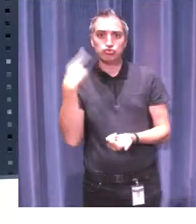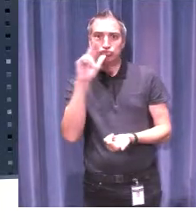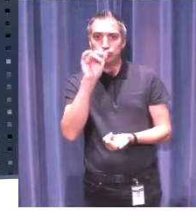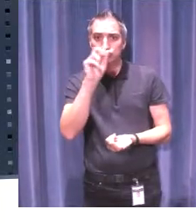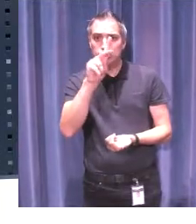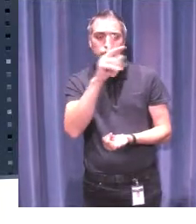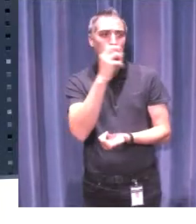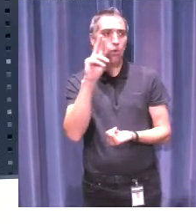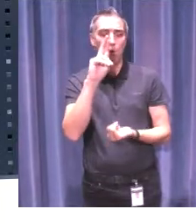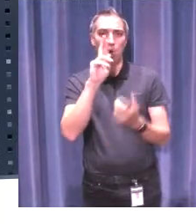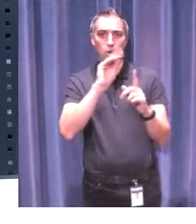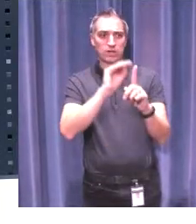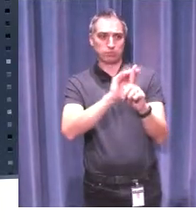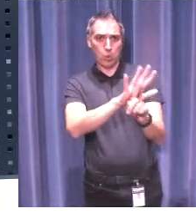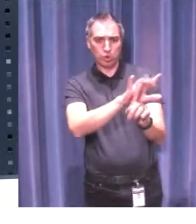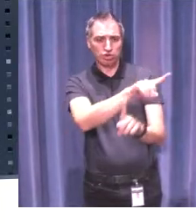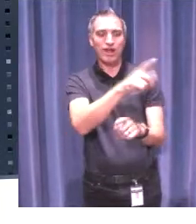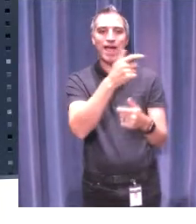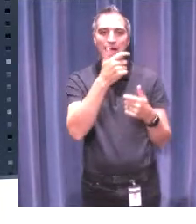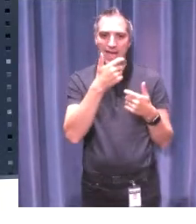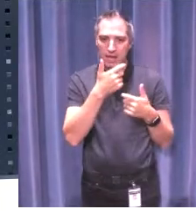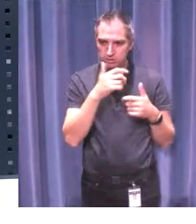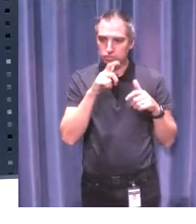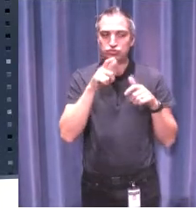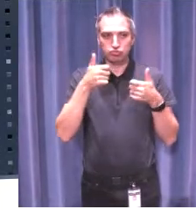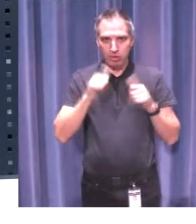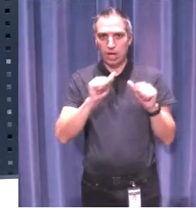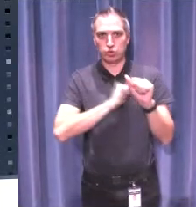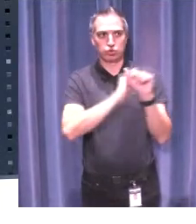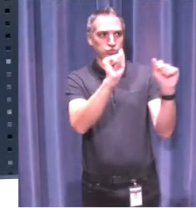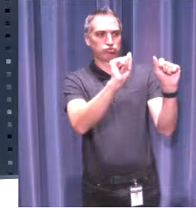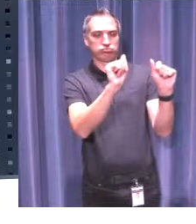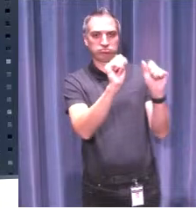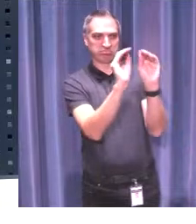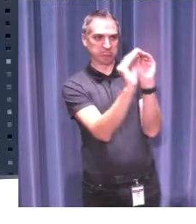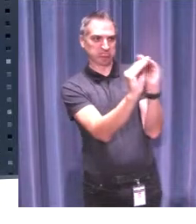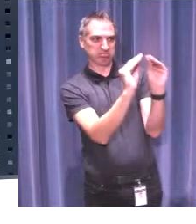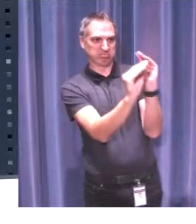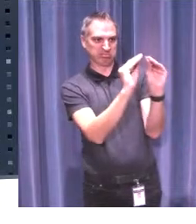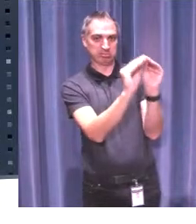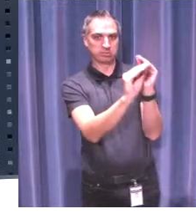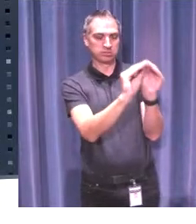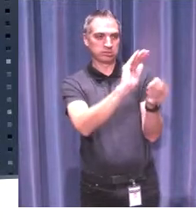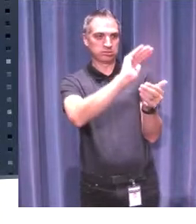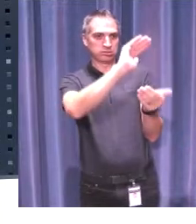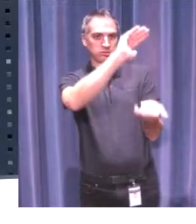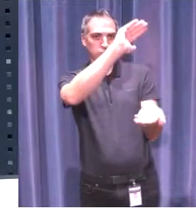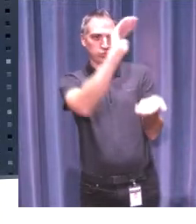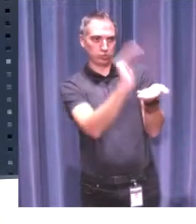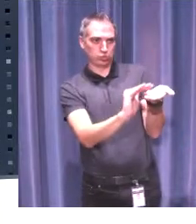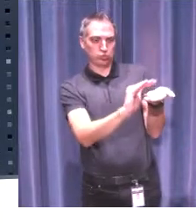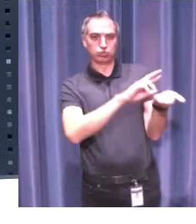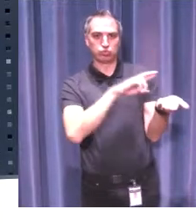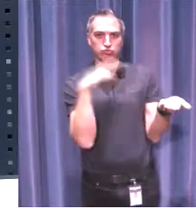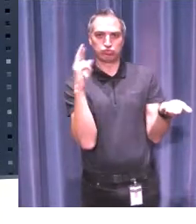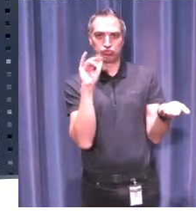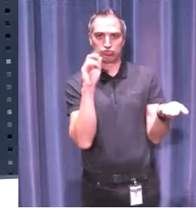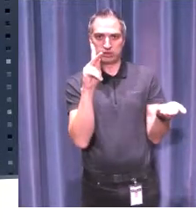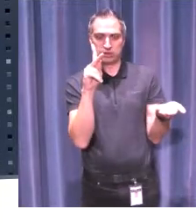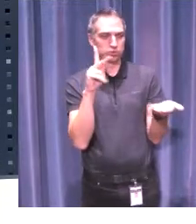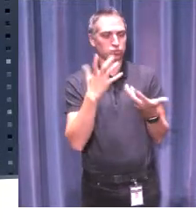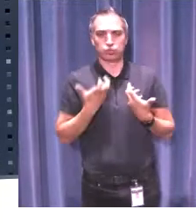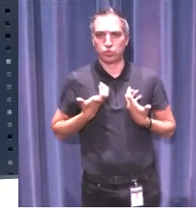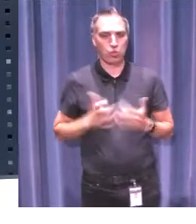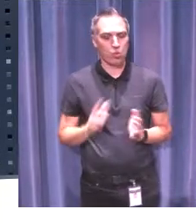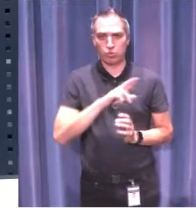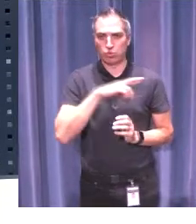taking active steps to mitigate those in advance, proactively, before a risk becomes a crisis.